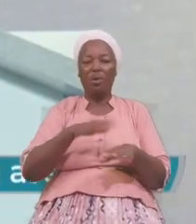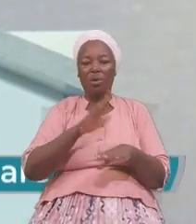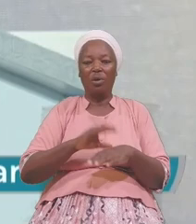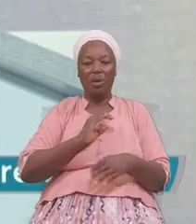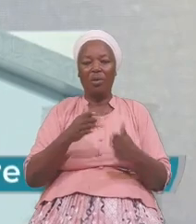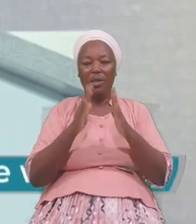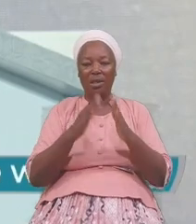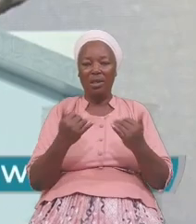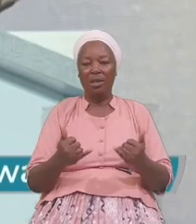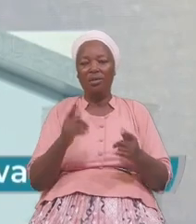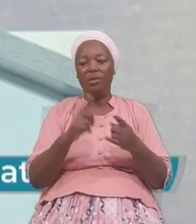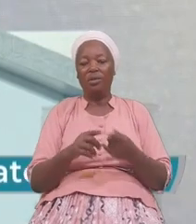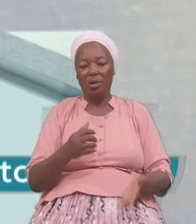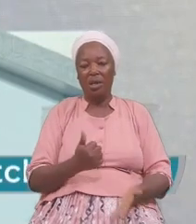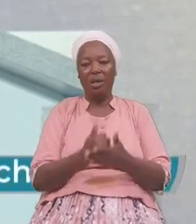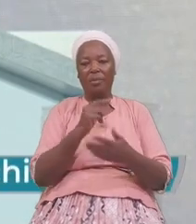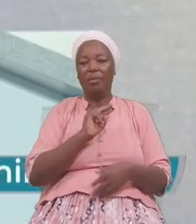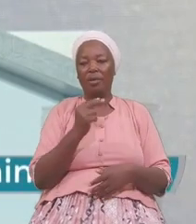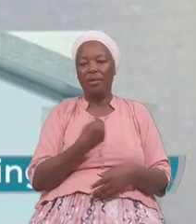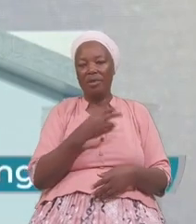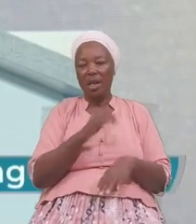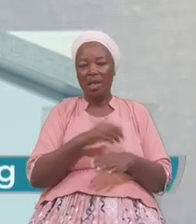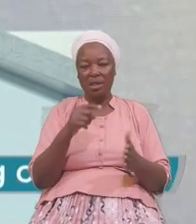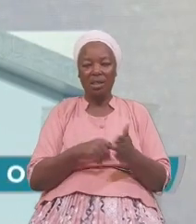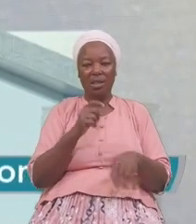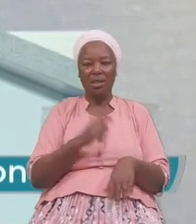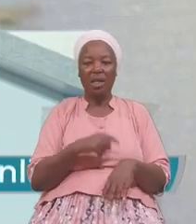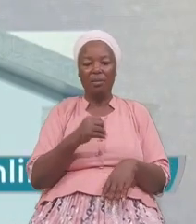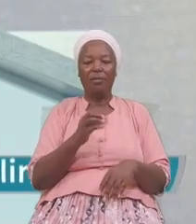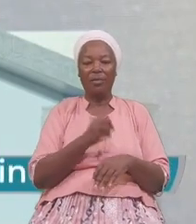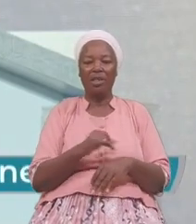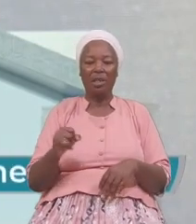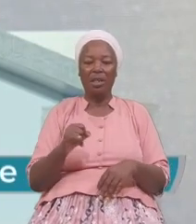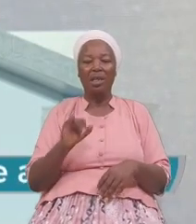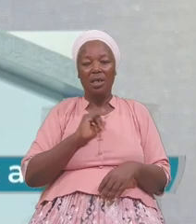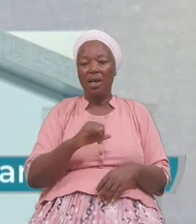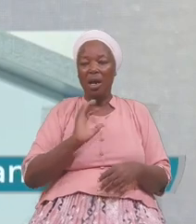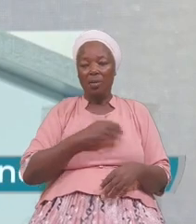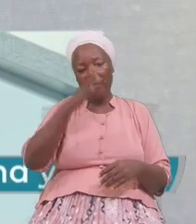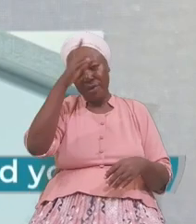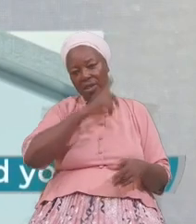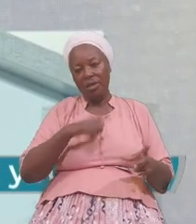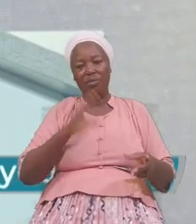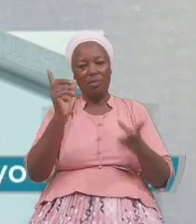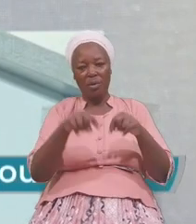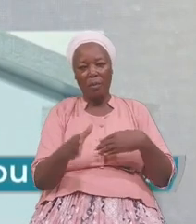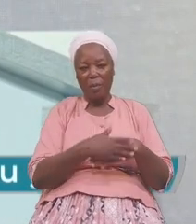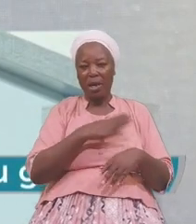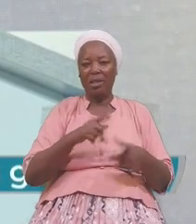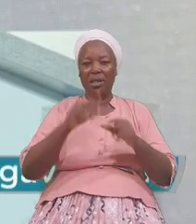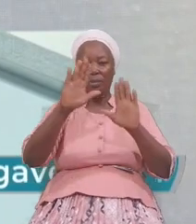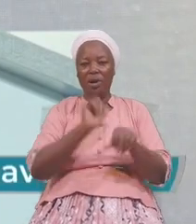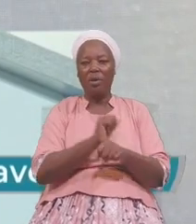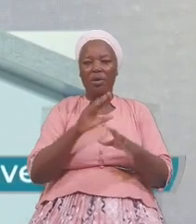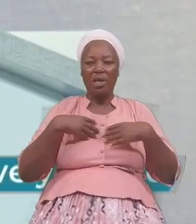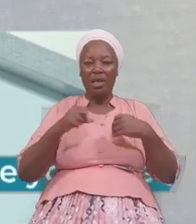overseer to help us at this time of counsel. I'll come back, and then your miracle